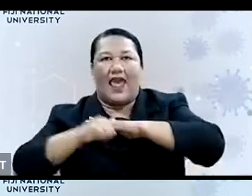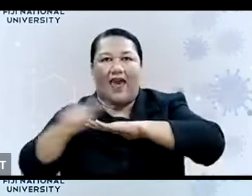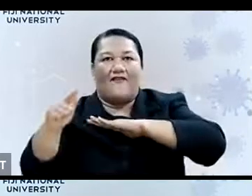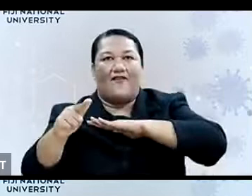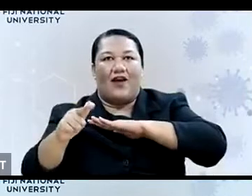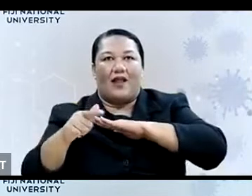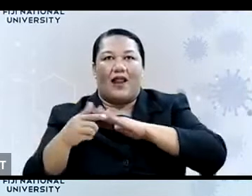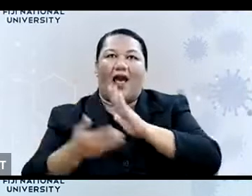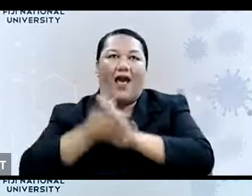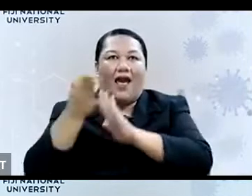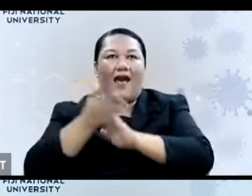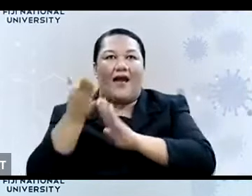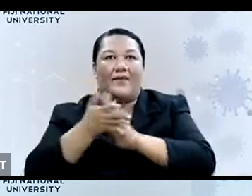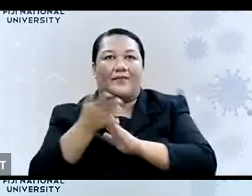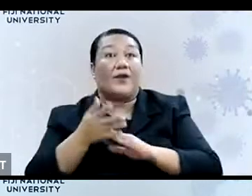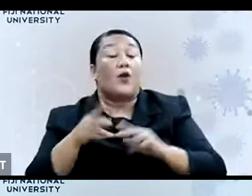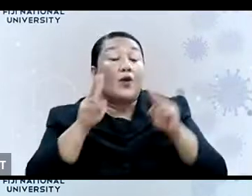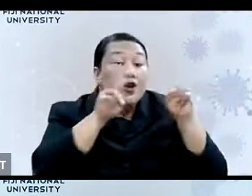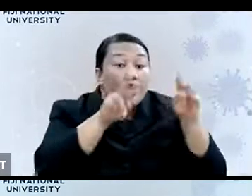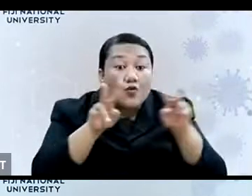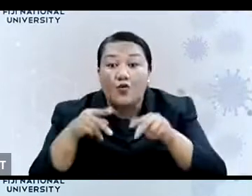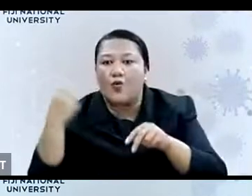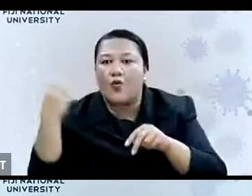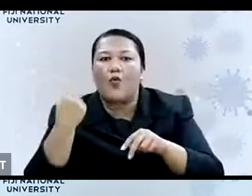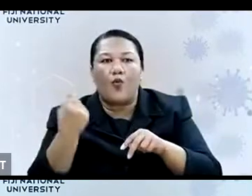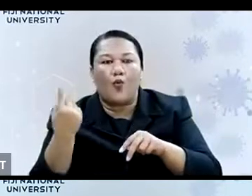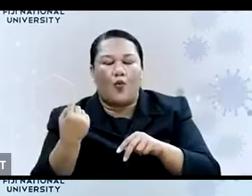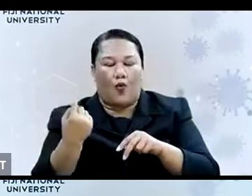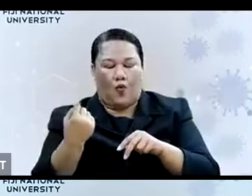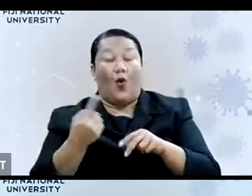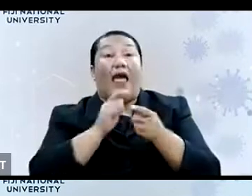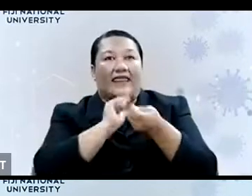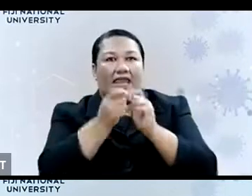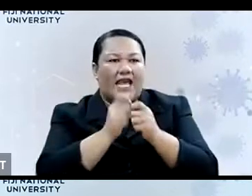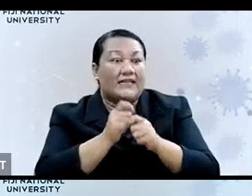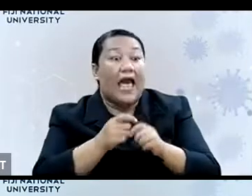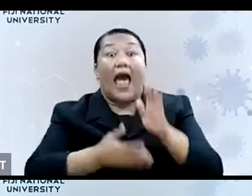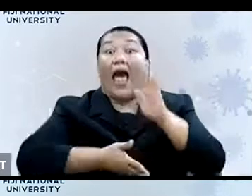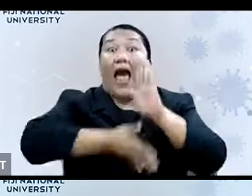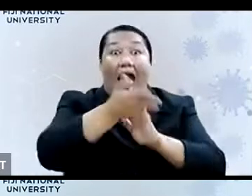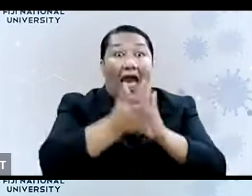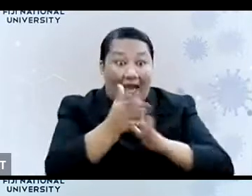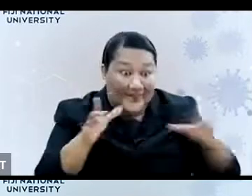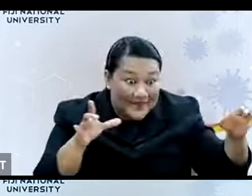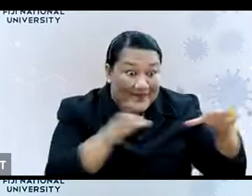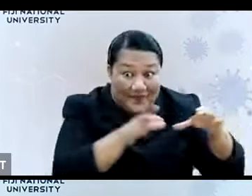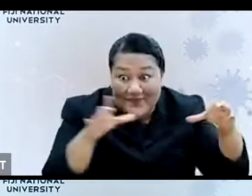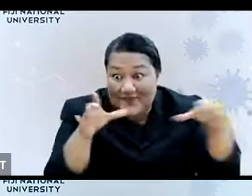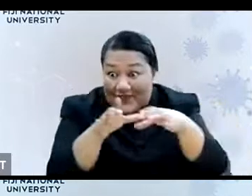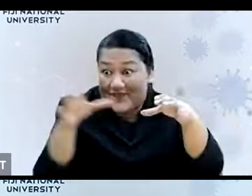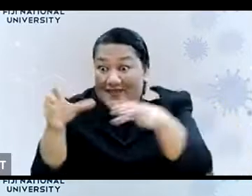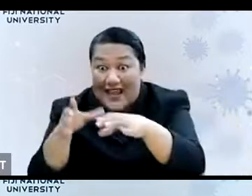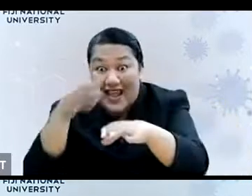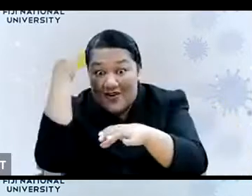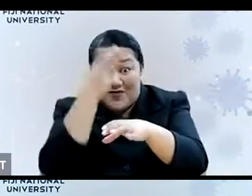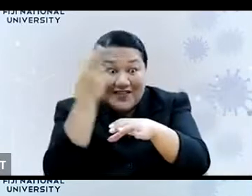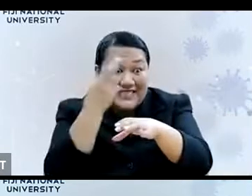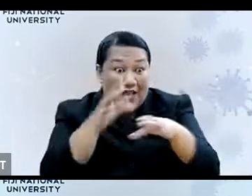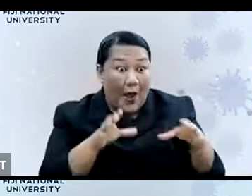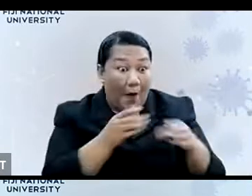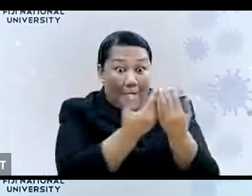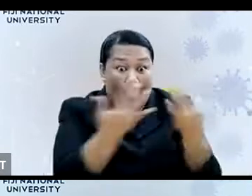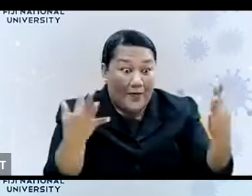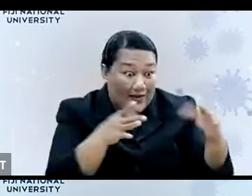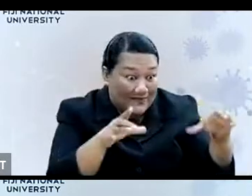you look at who we're testing the highest risk cases, so risk population, so the close contacts of